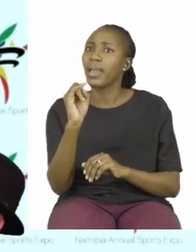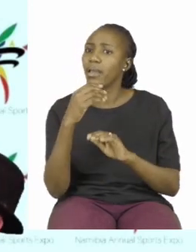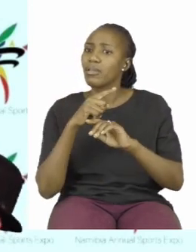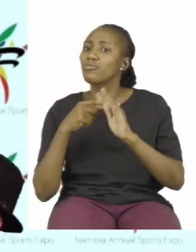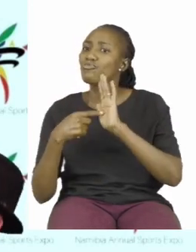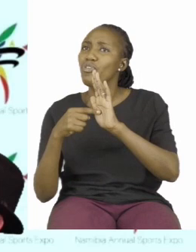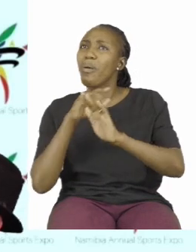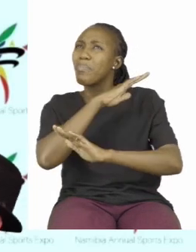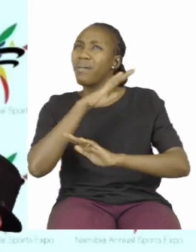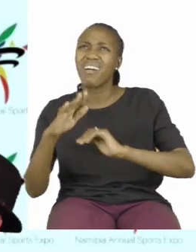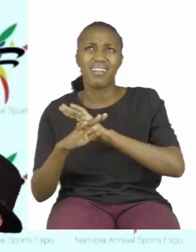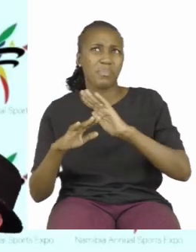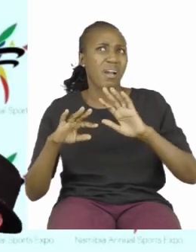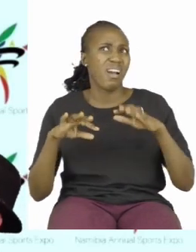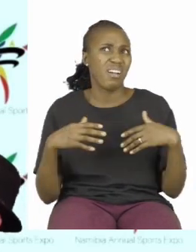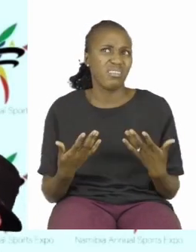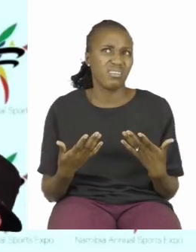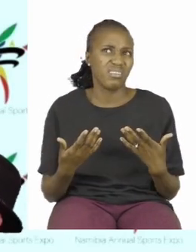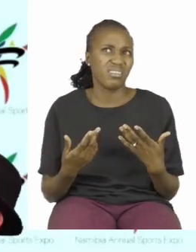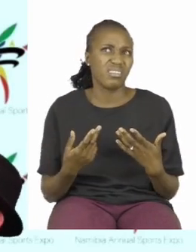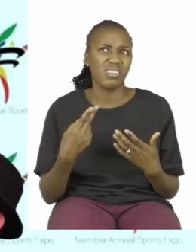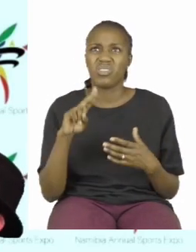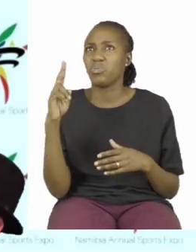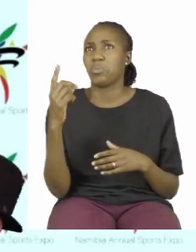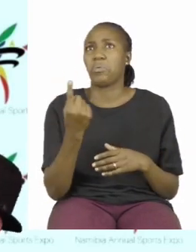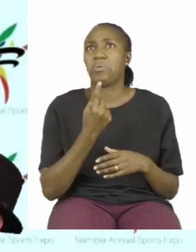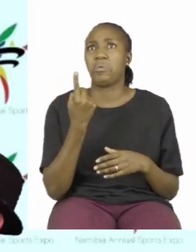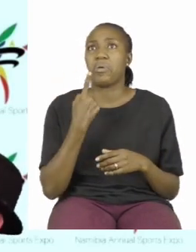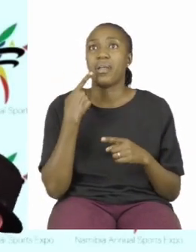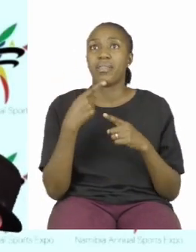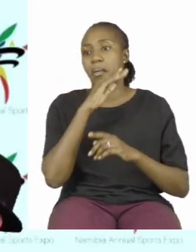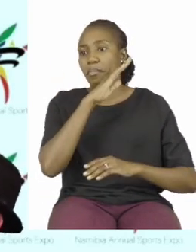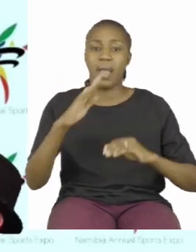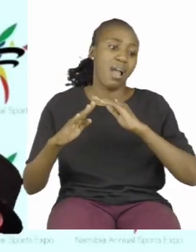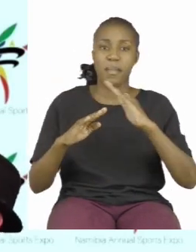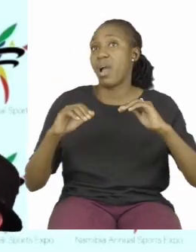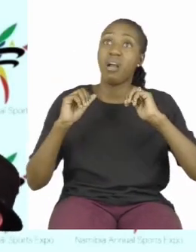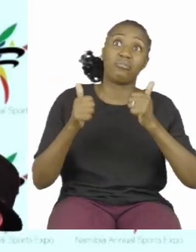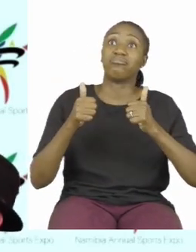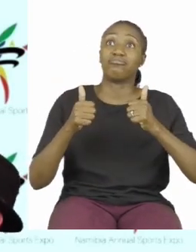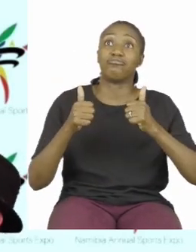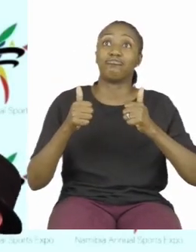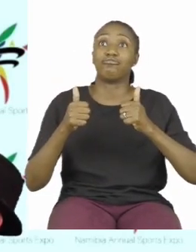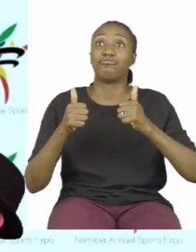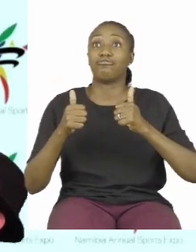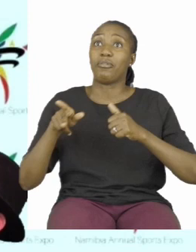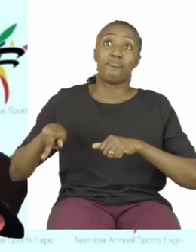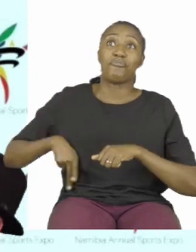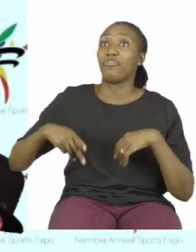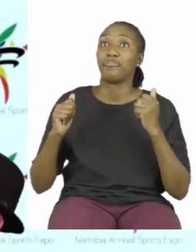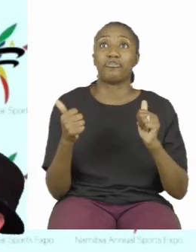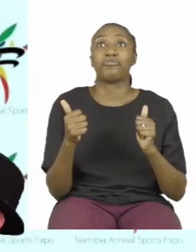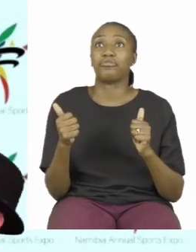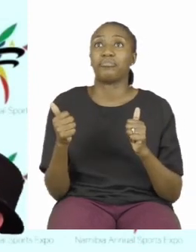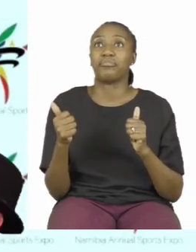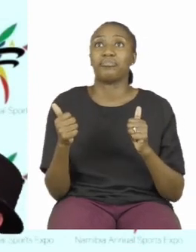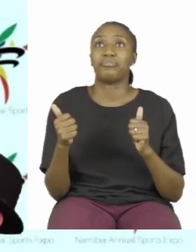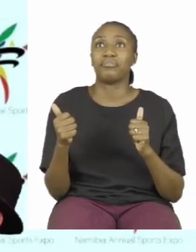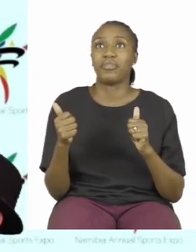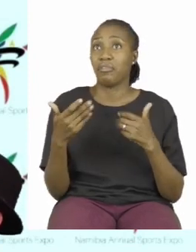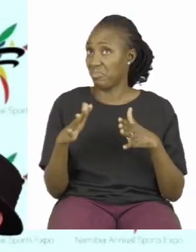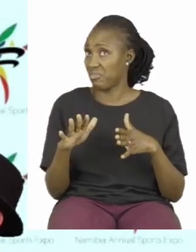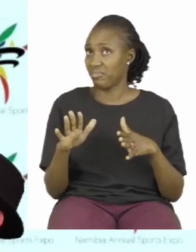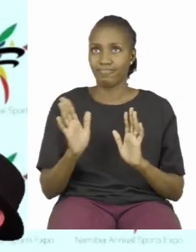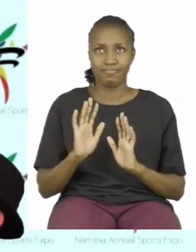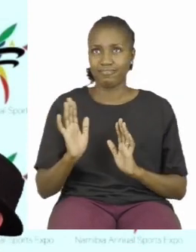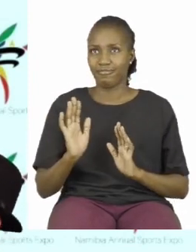about. Mm. Not just claiming the fact that karate is good and karate can bring you so much more. We need